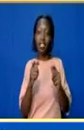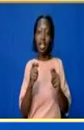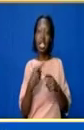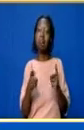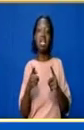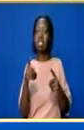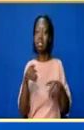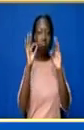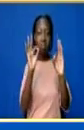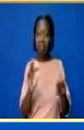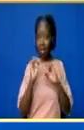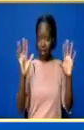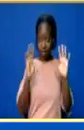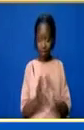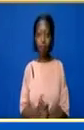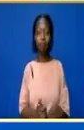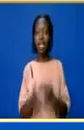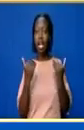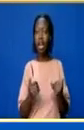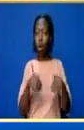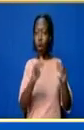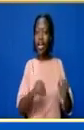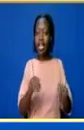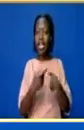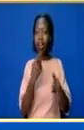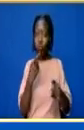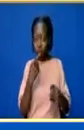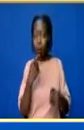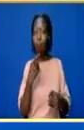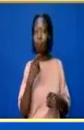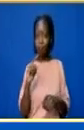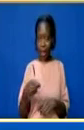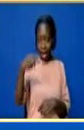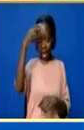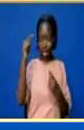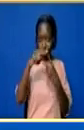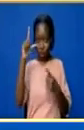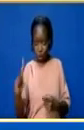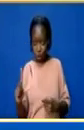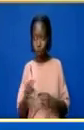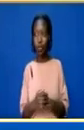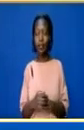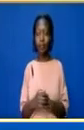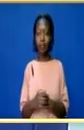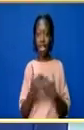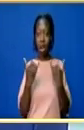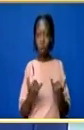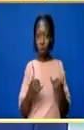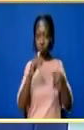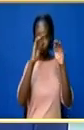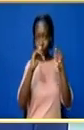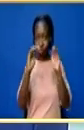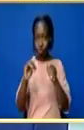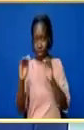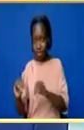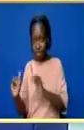so you top to bottom. You dig top to bottom. Yeah. So if the land is that way,